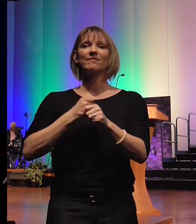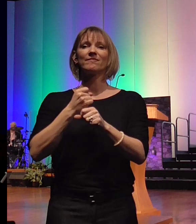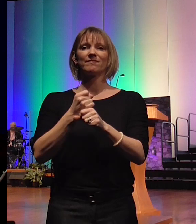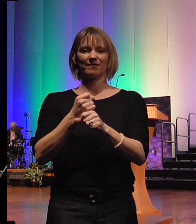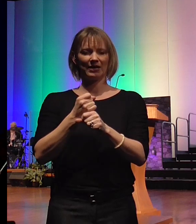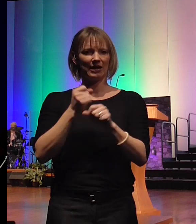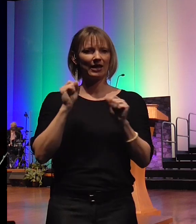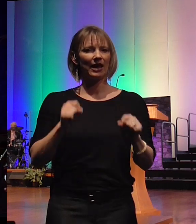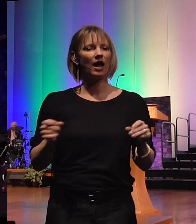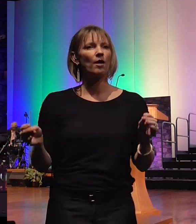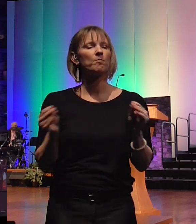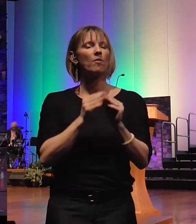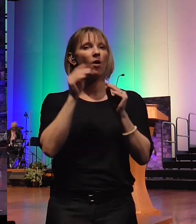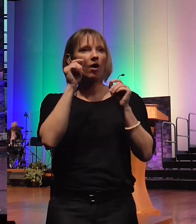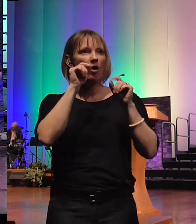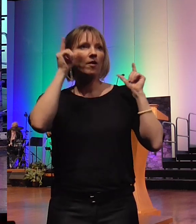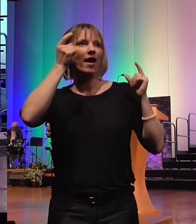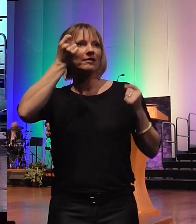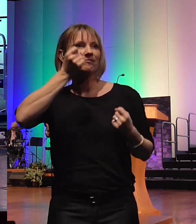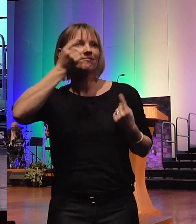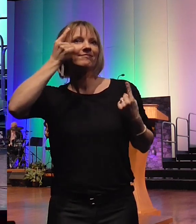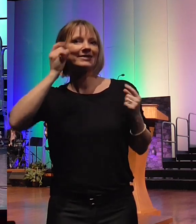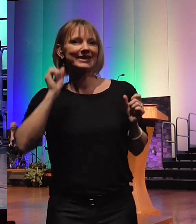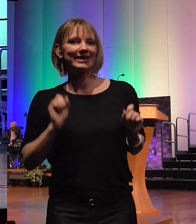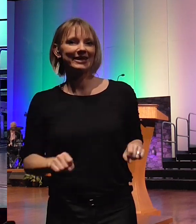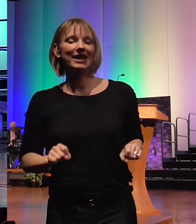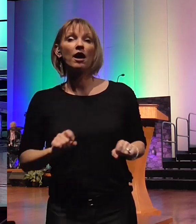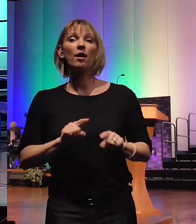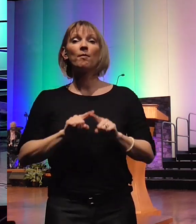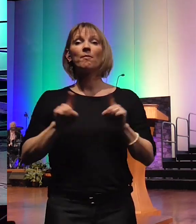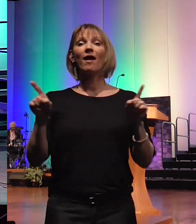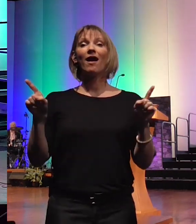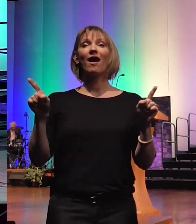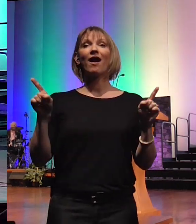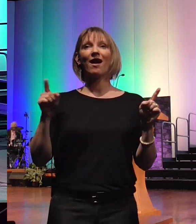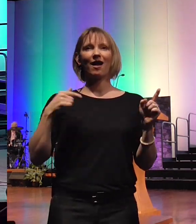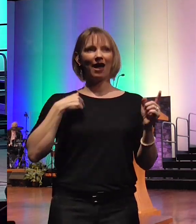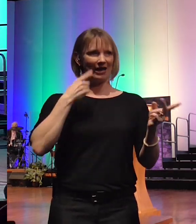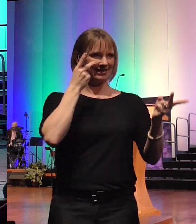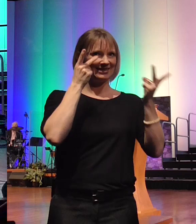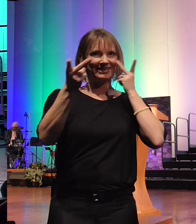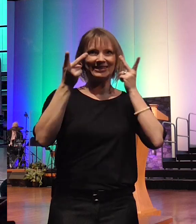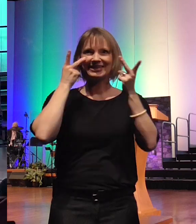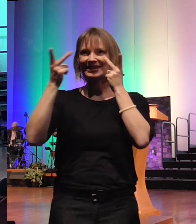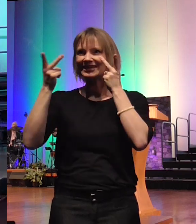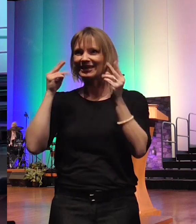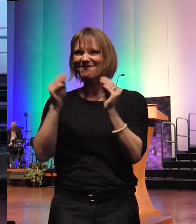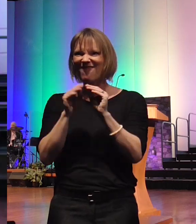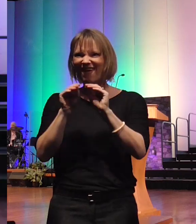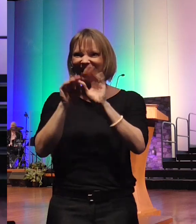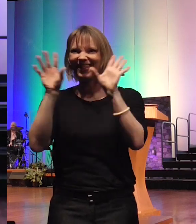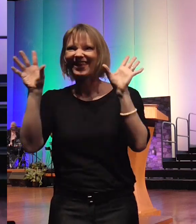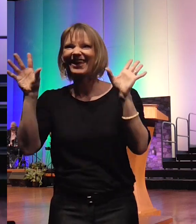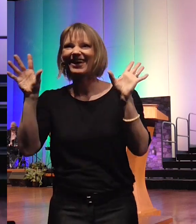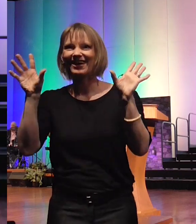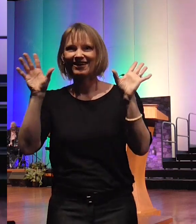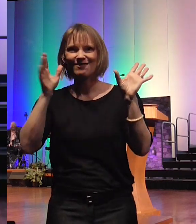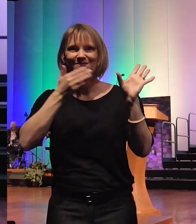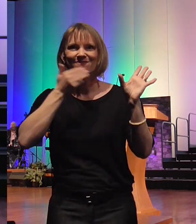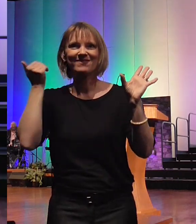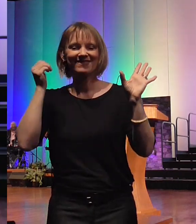I can be, but my seeing's better. I can see